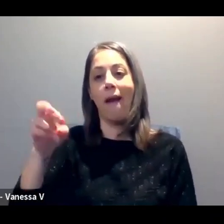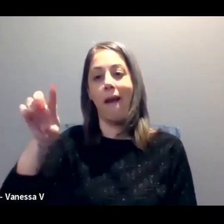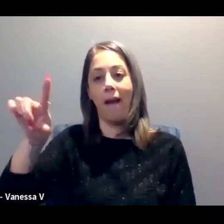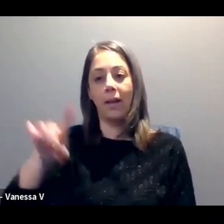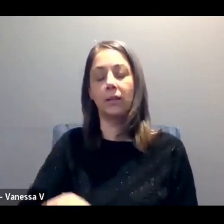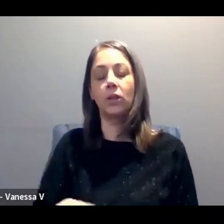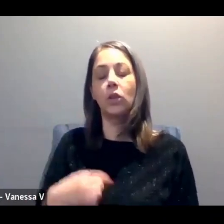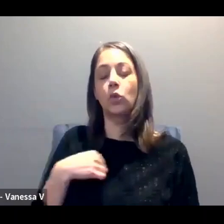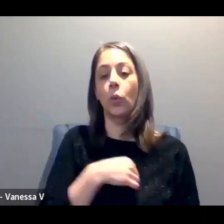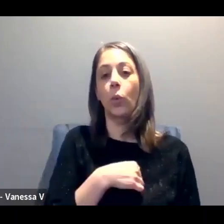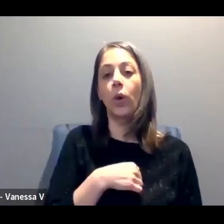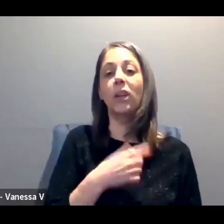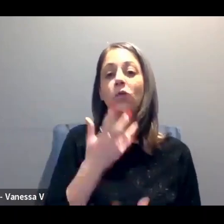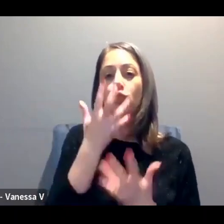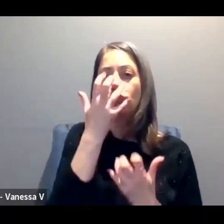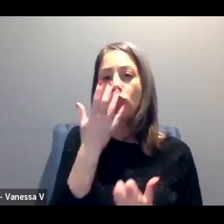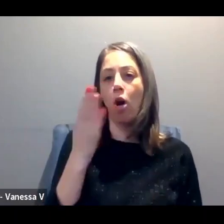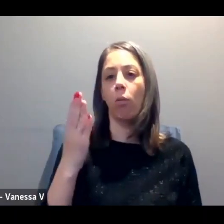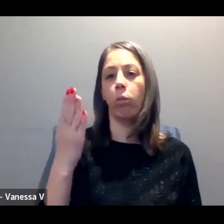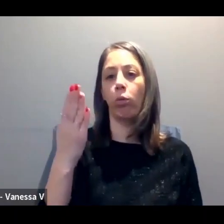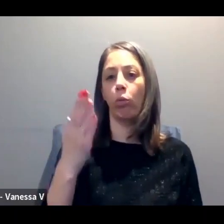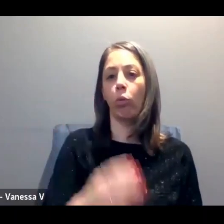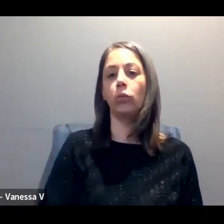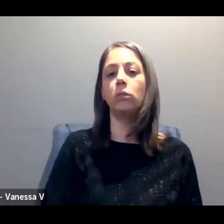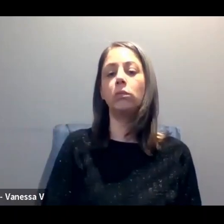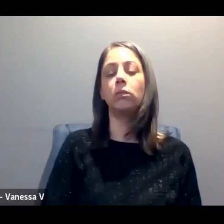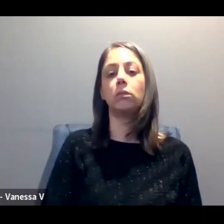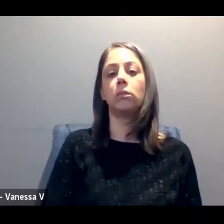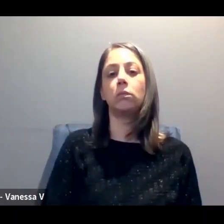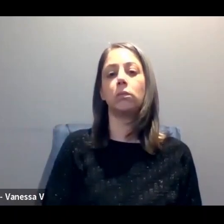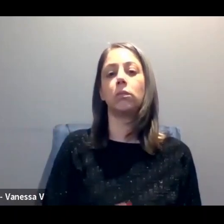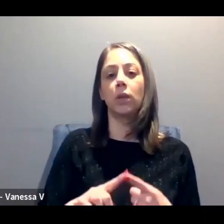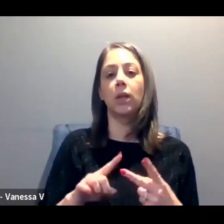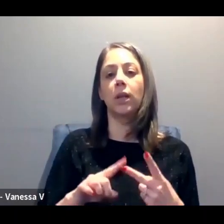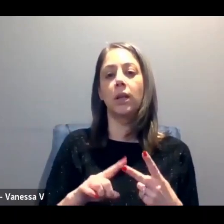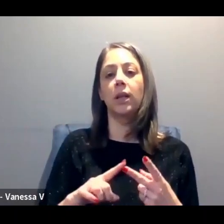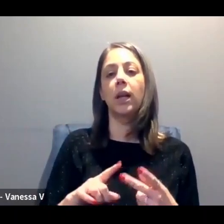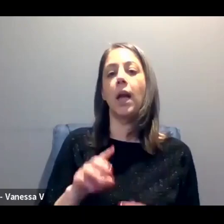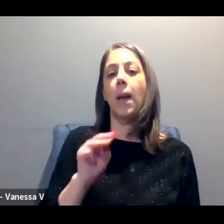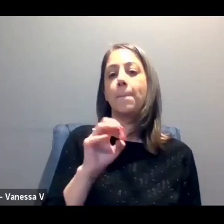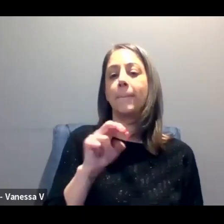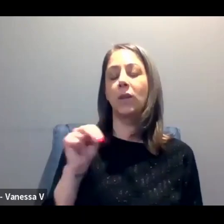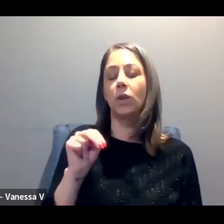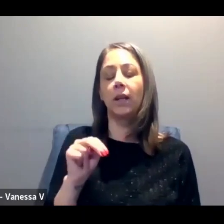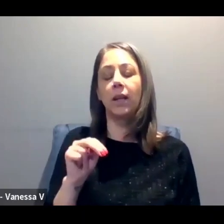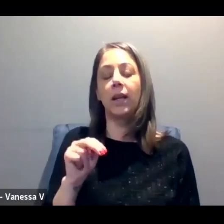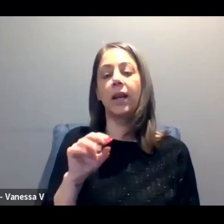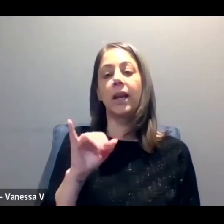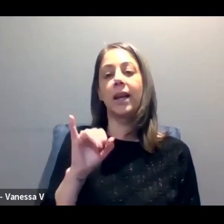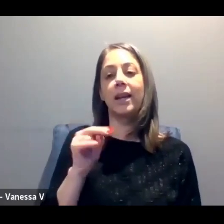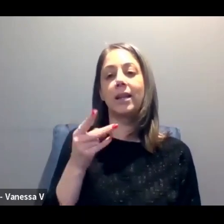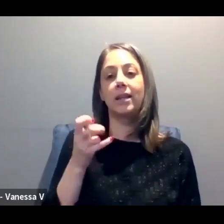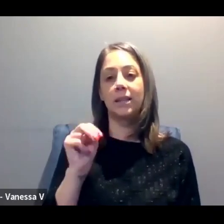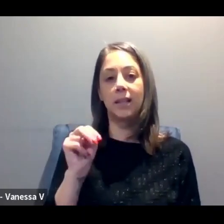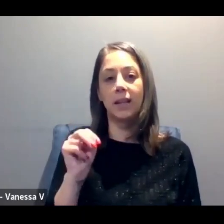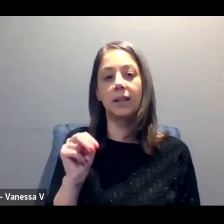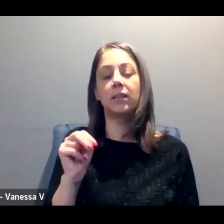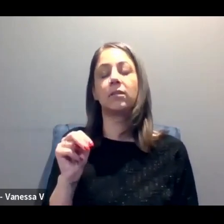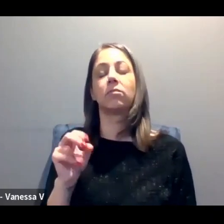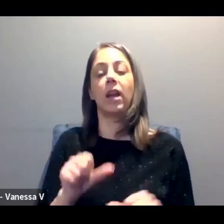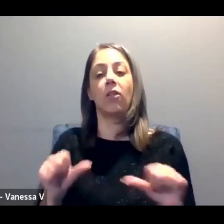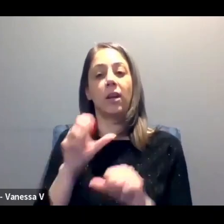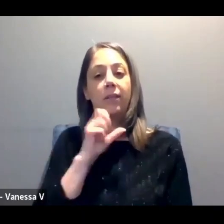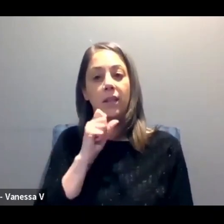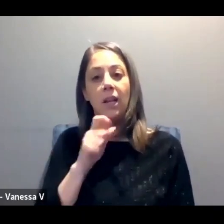in the Arrowhead, so the dark blue, but we've got also a Minnesota Indian Agency on Aging, and where that differs is that it doesn't have